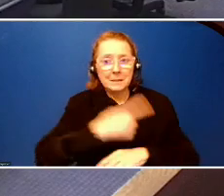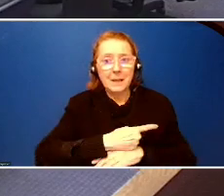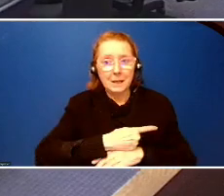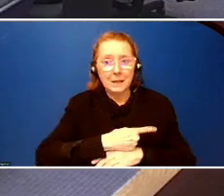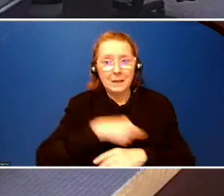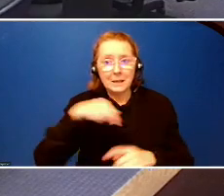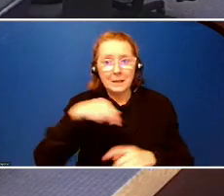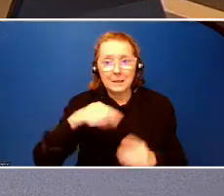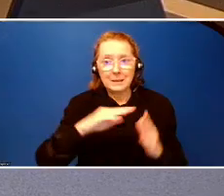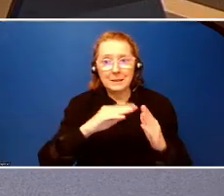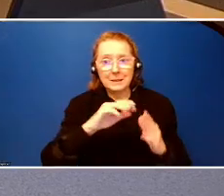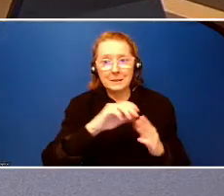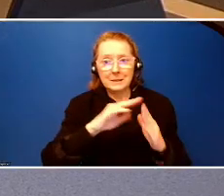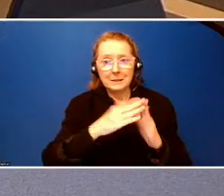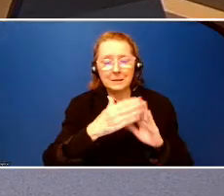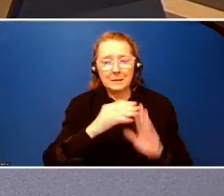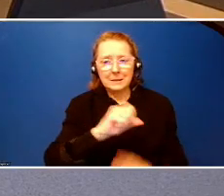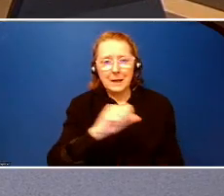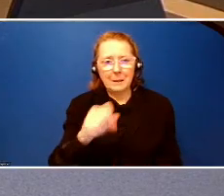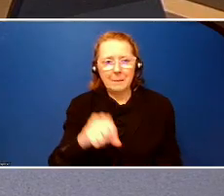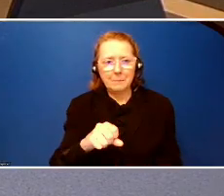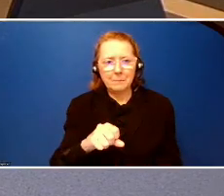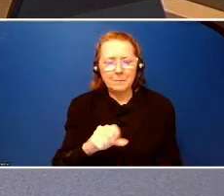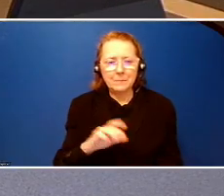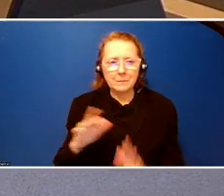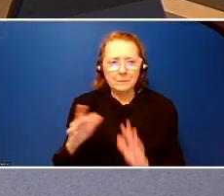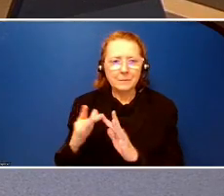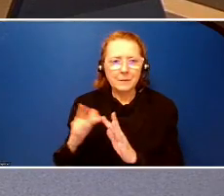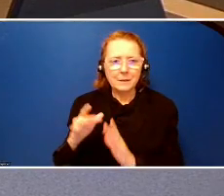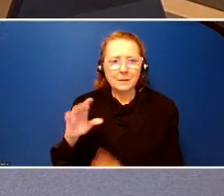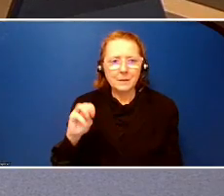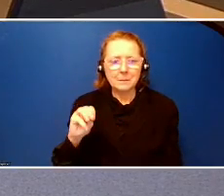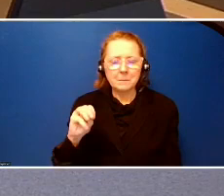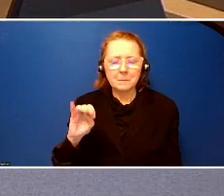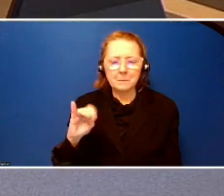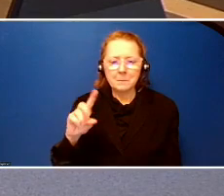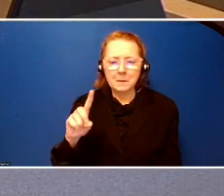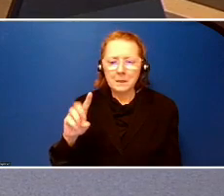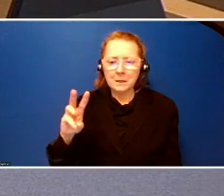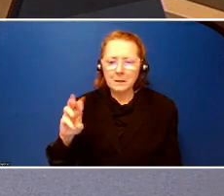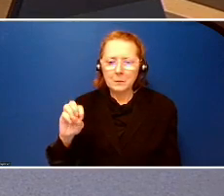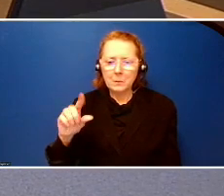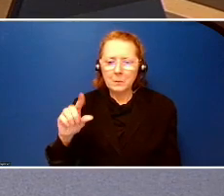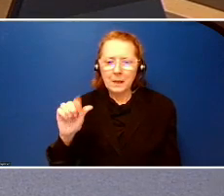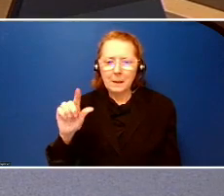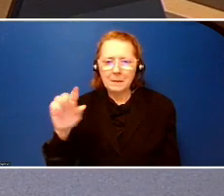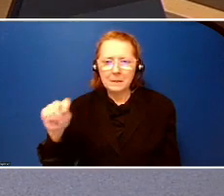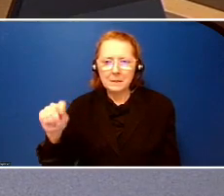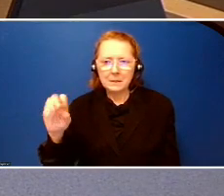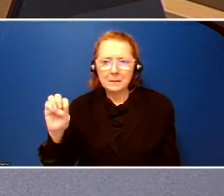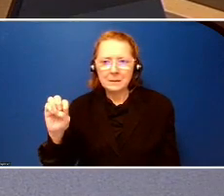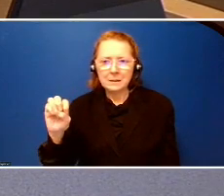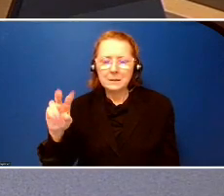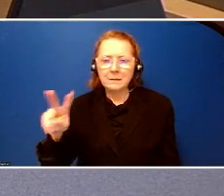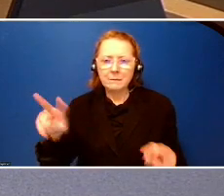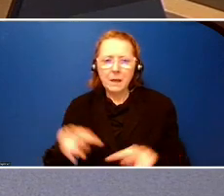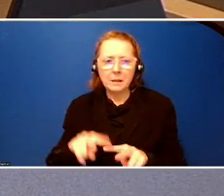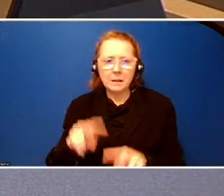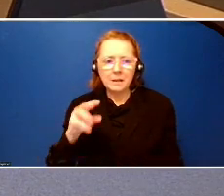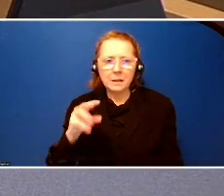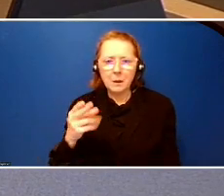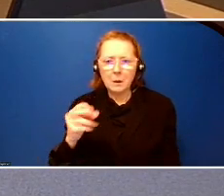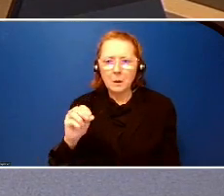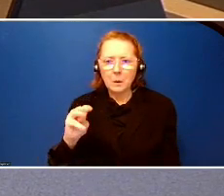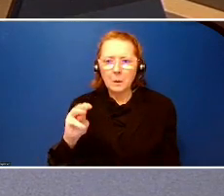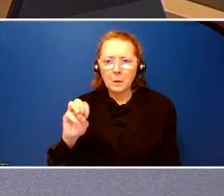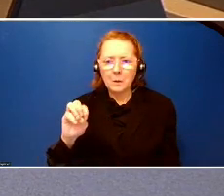You can go to the Mid-Willamette Valley Homeless Alliance. If you just Google Mid-Willamette Valley Homeless Alliance, you can find the sign-up page there. Thank you for highlighting that,